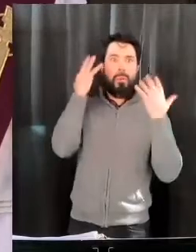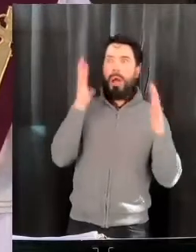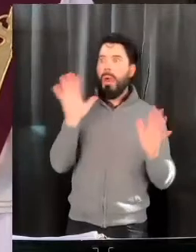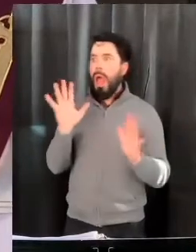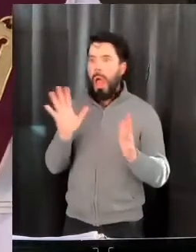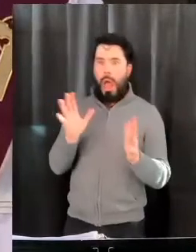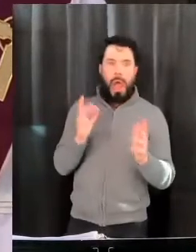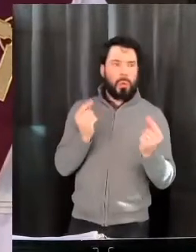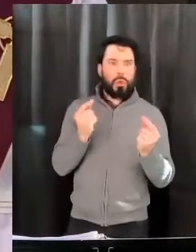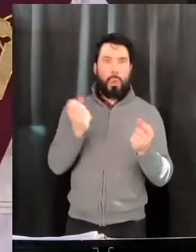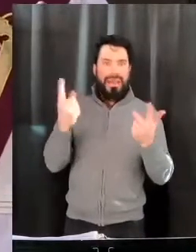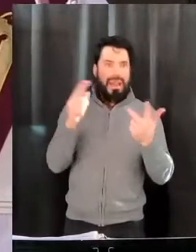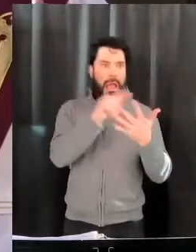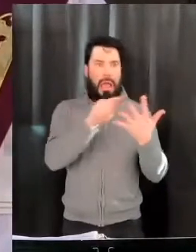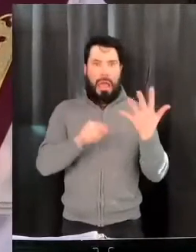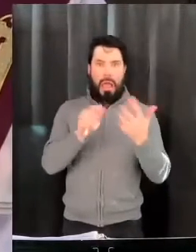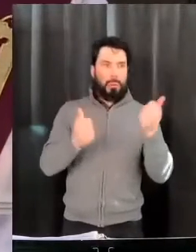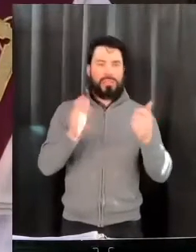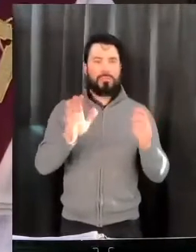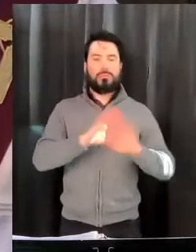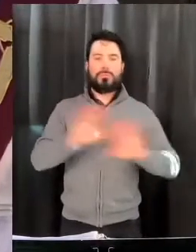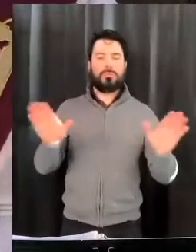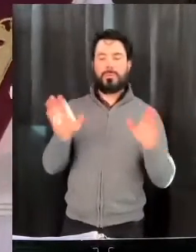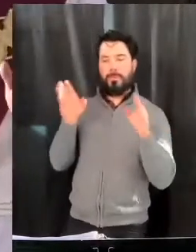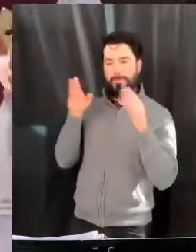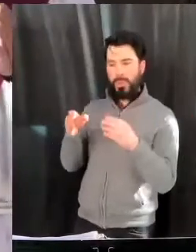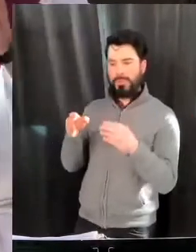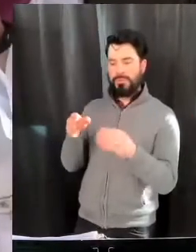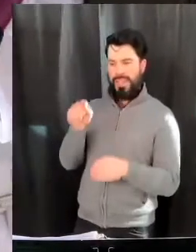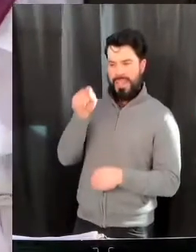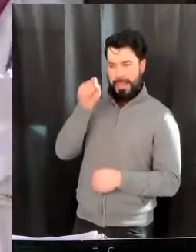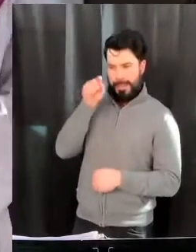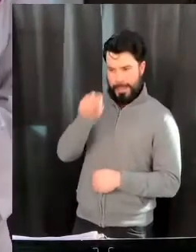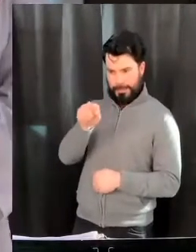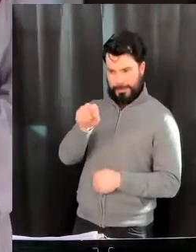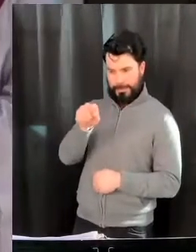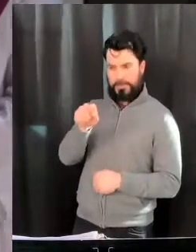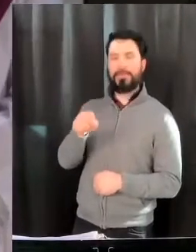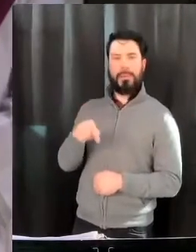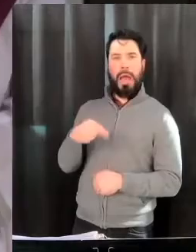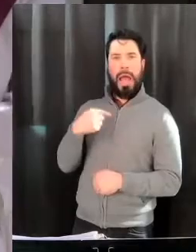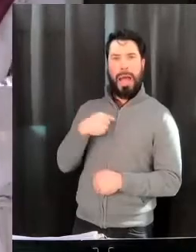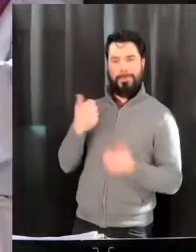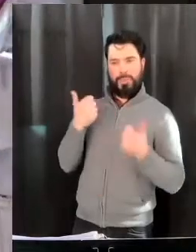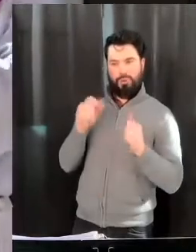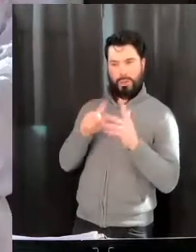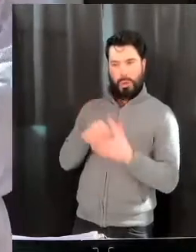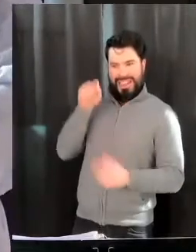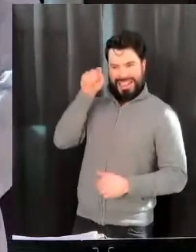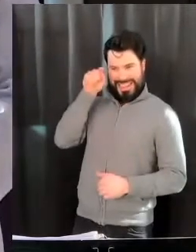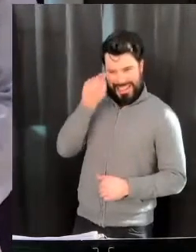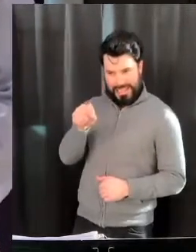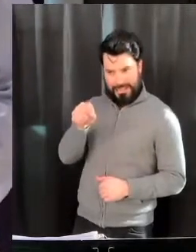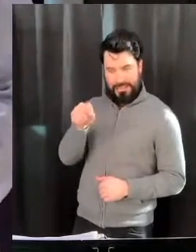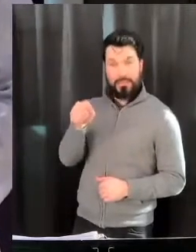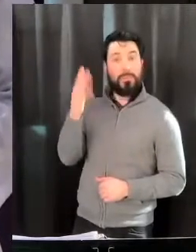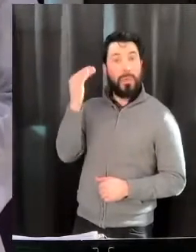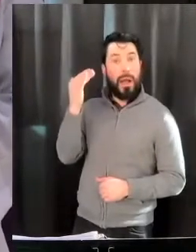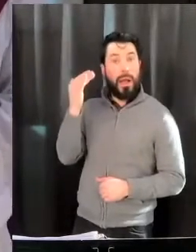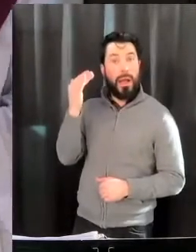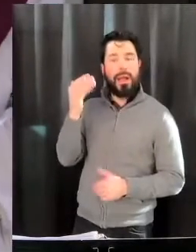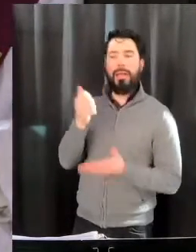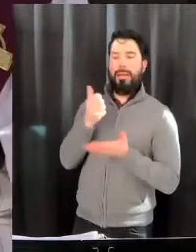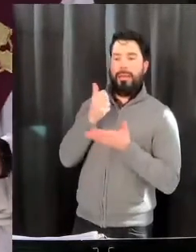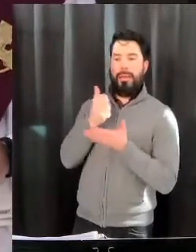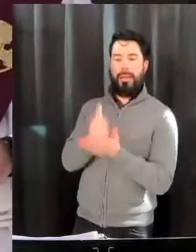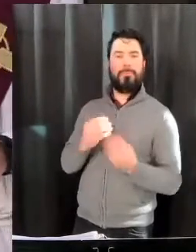to be clear. I am doing this because I love Jesus, and I want to better know the one I